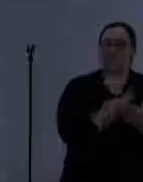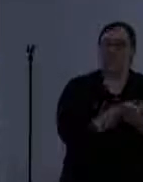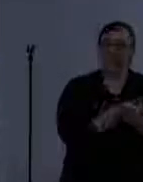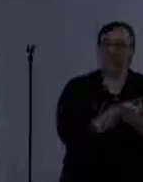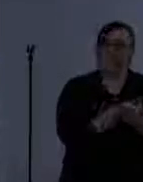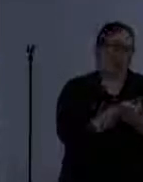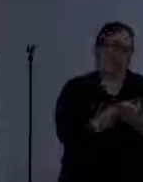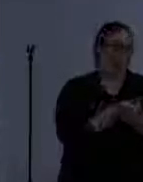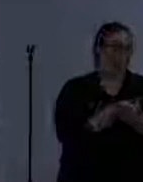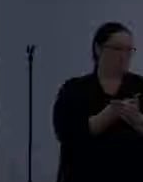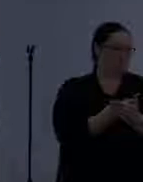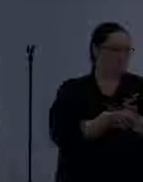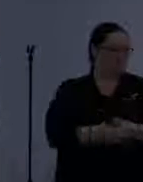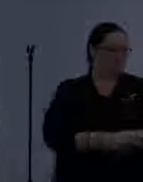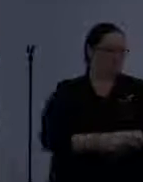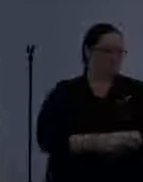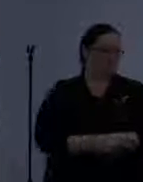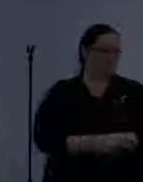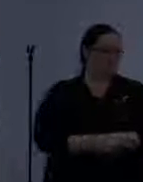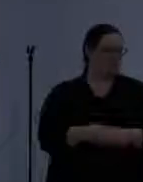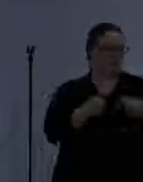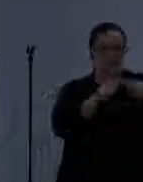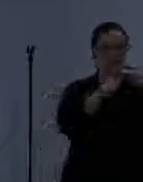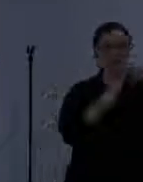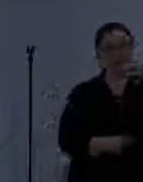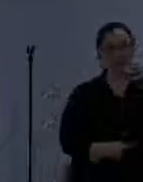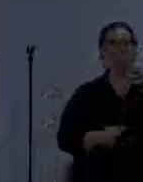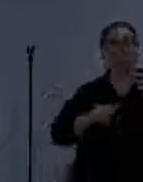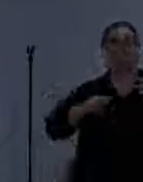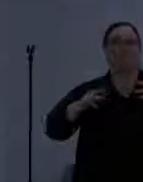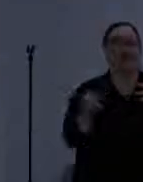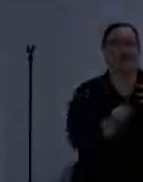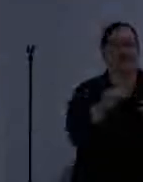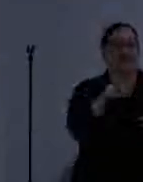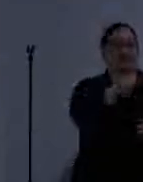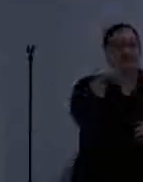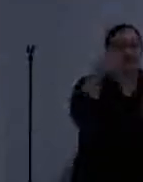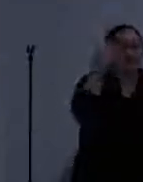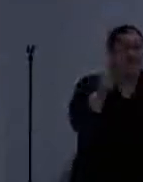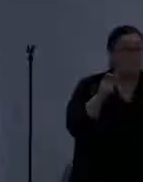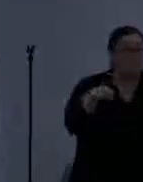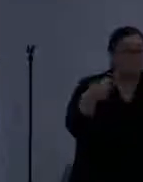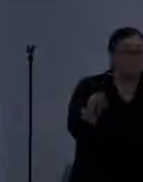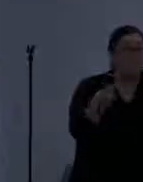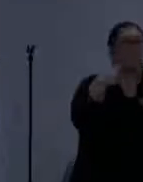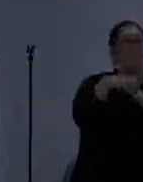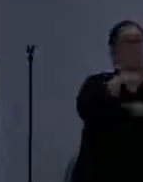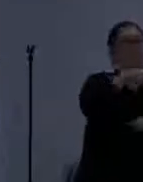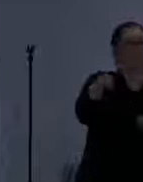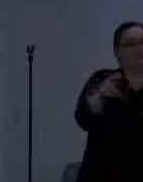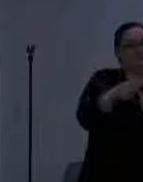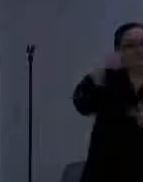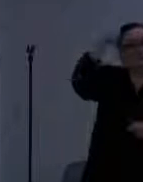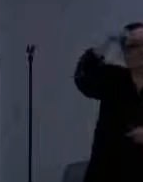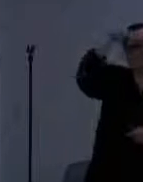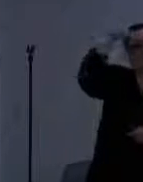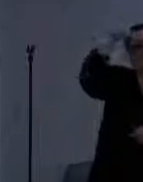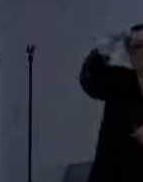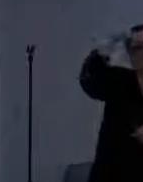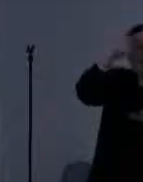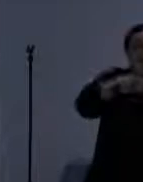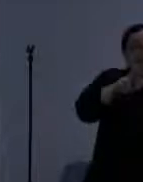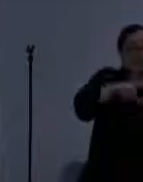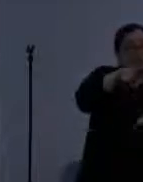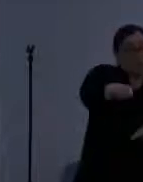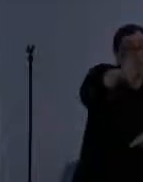a provider needs to report. So I know there may be some providers in the audience, but it's also good for people to know, because if you know